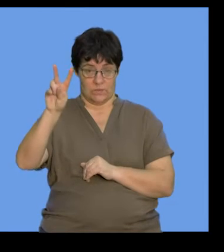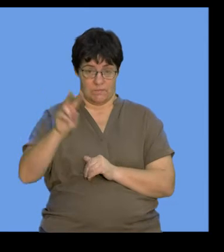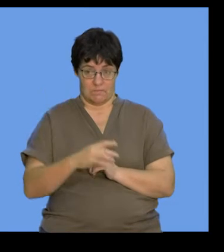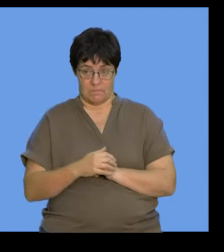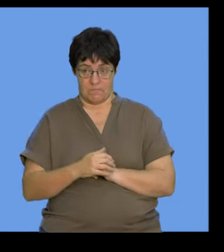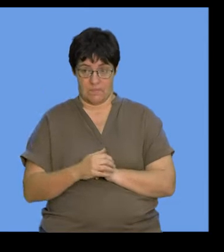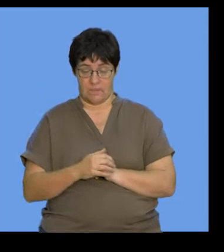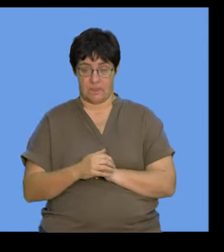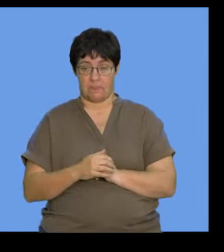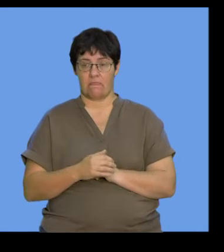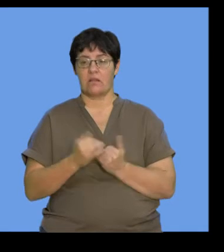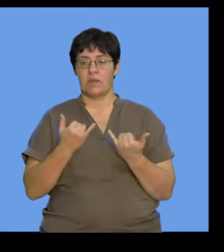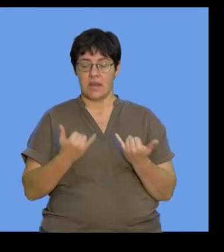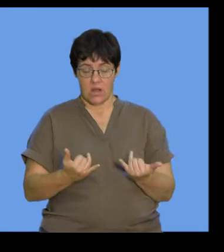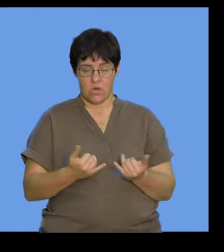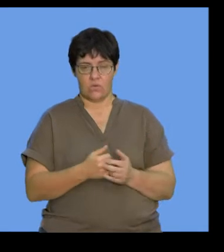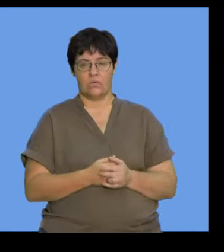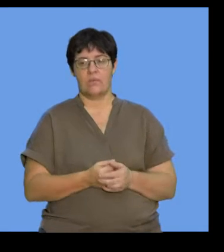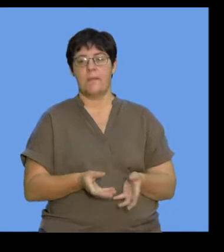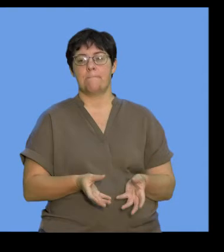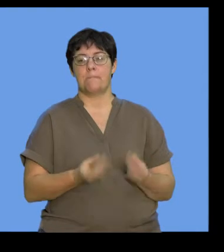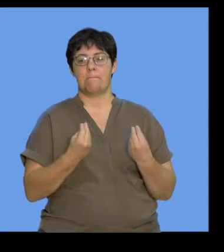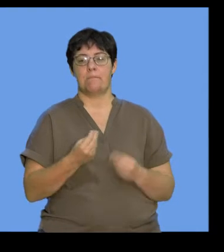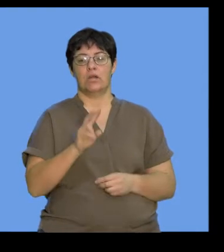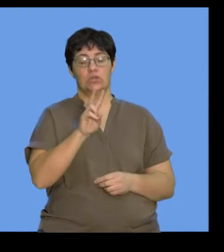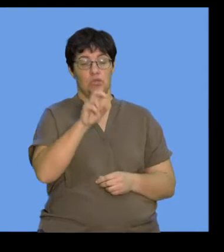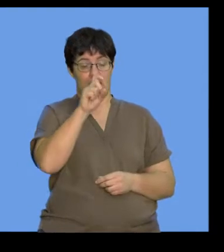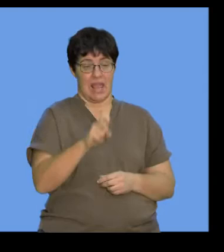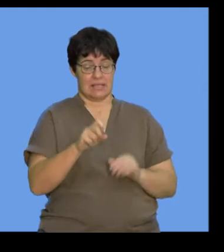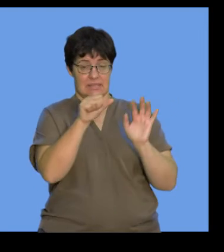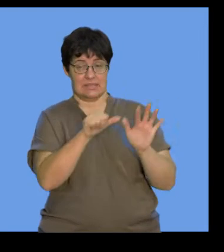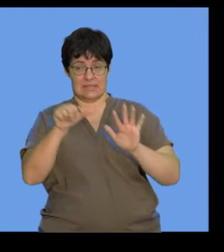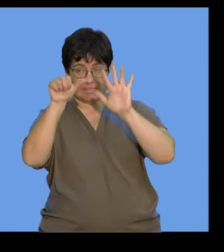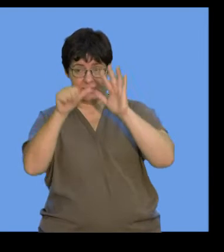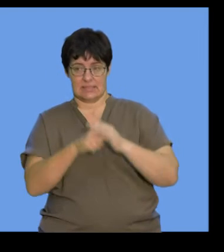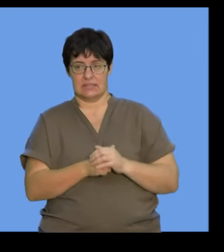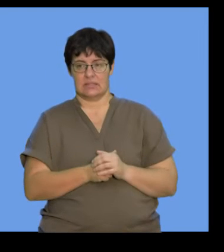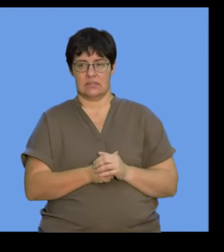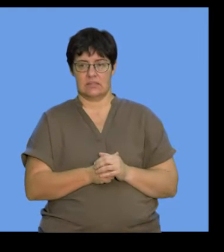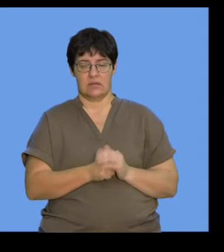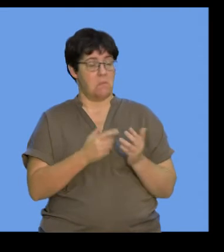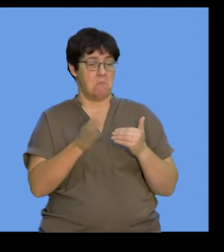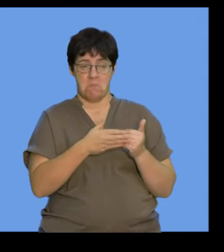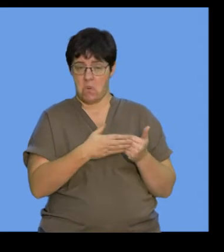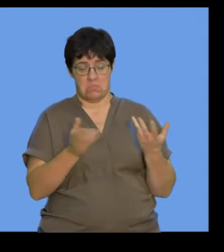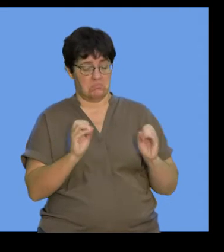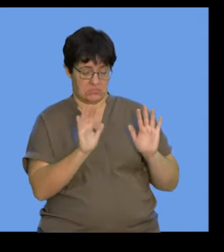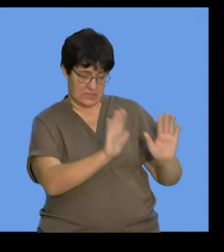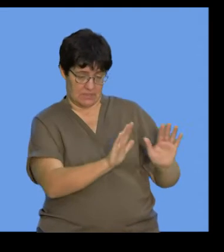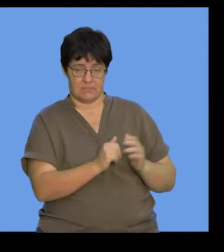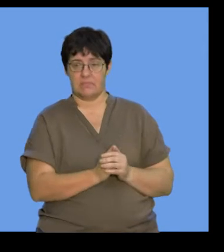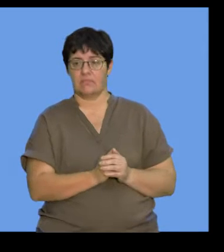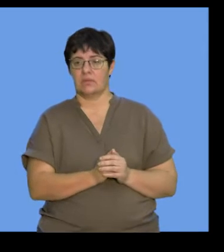14y squared. Then this will then give me 2x to the exponent of 6. I can't